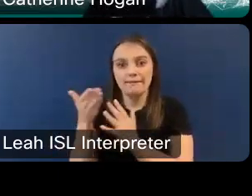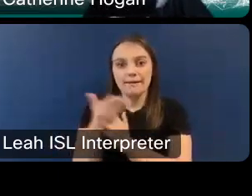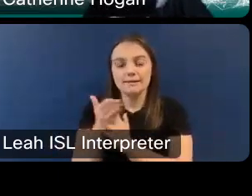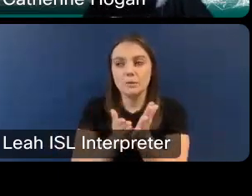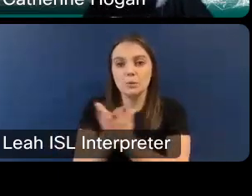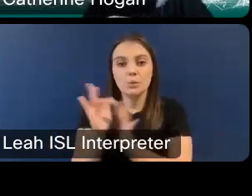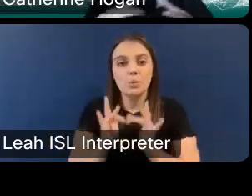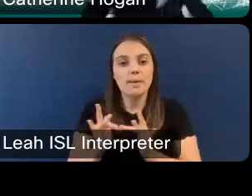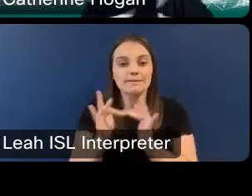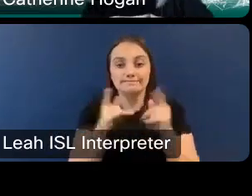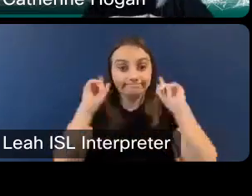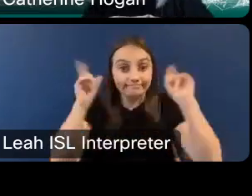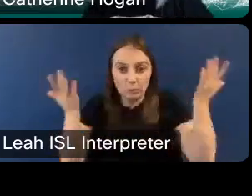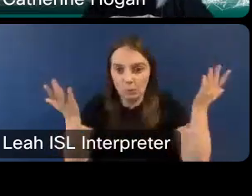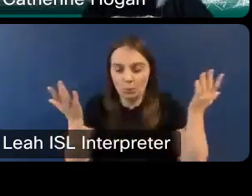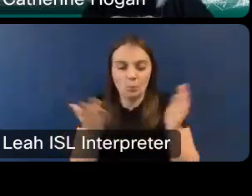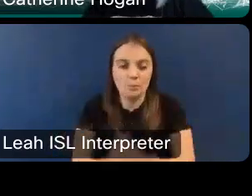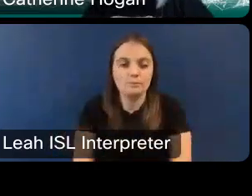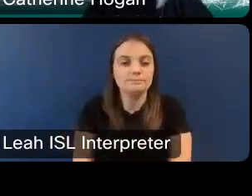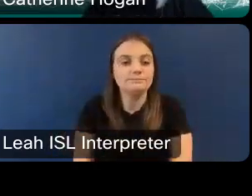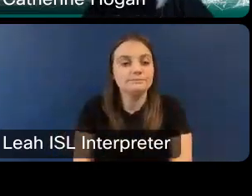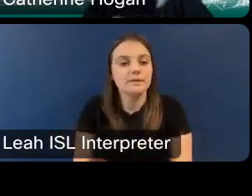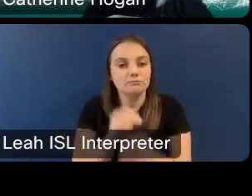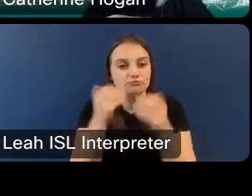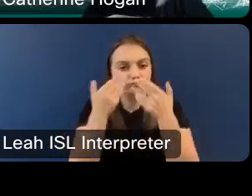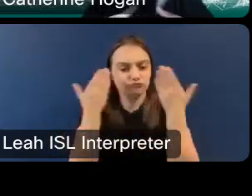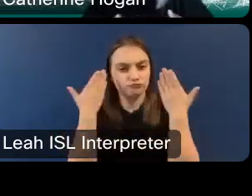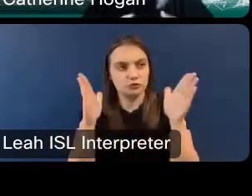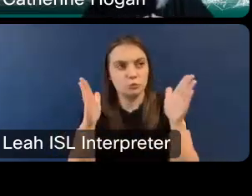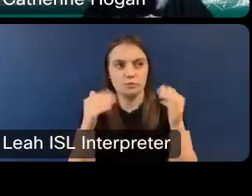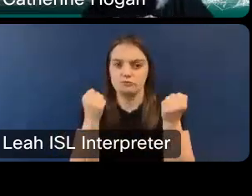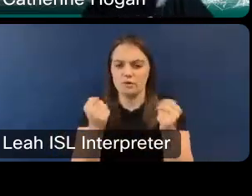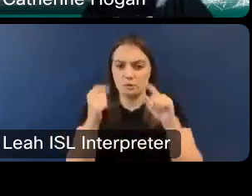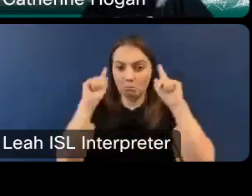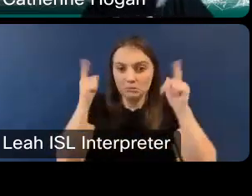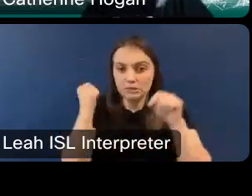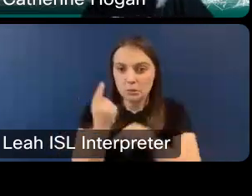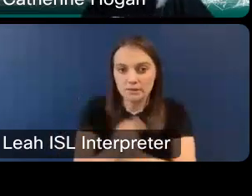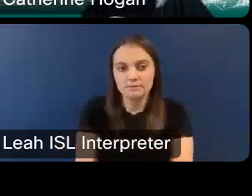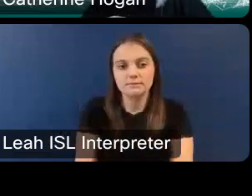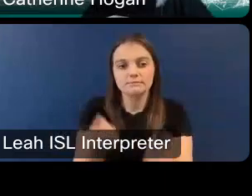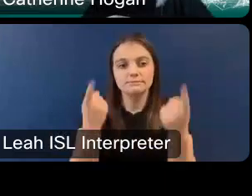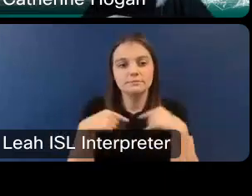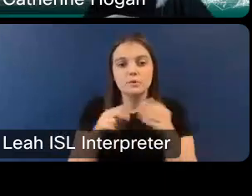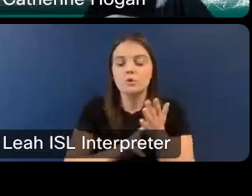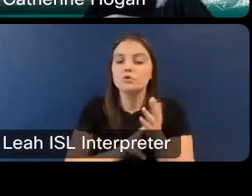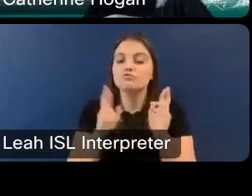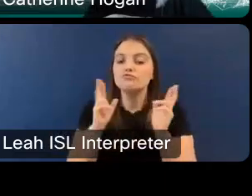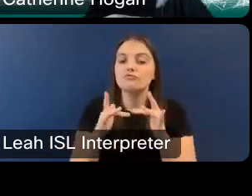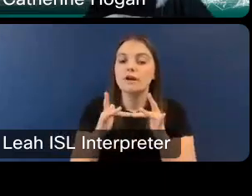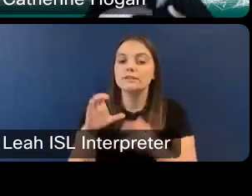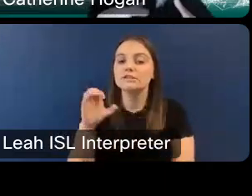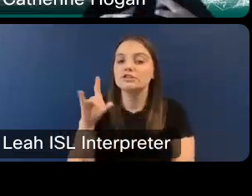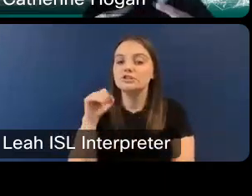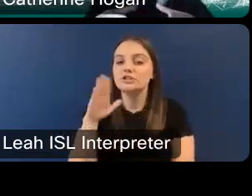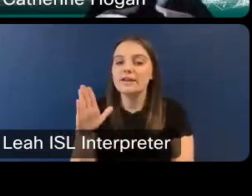website. So that came through quite strongly as well. Using the right channel for the right information was another concept that we